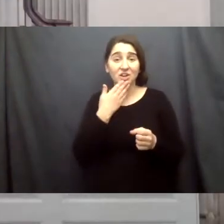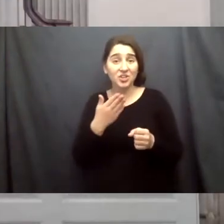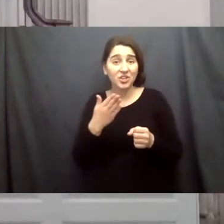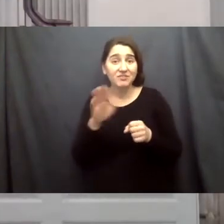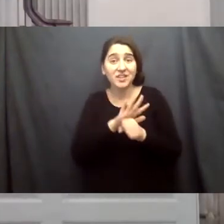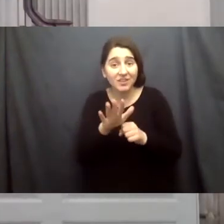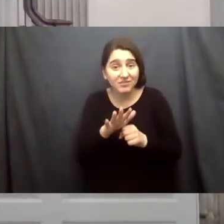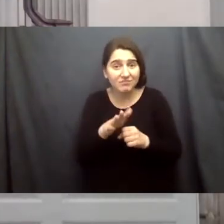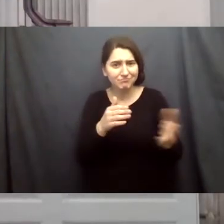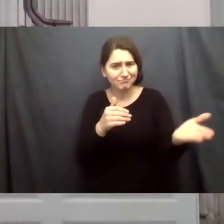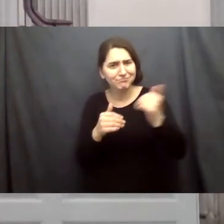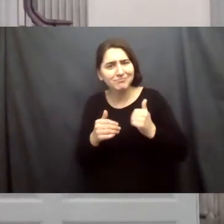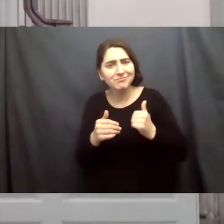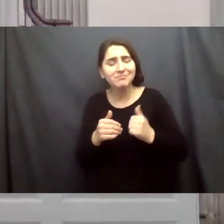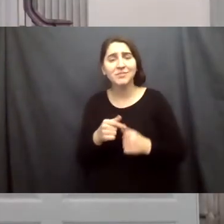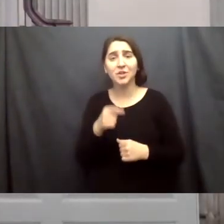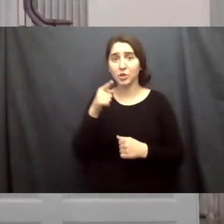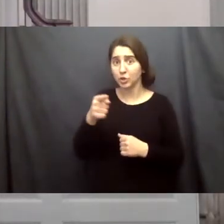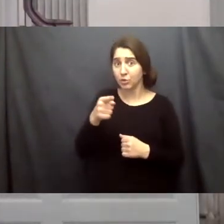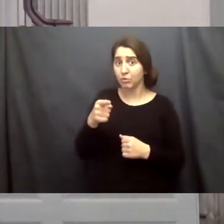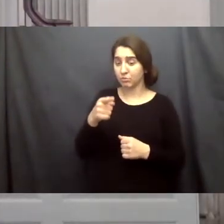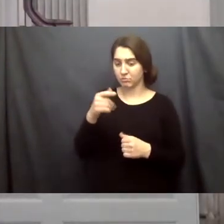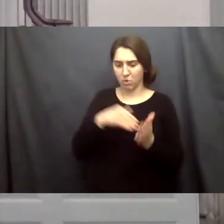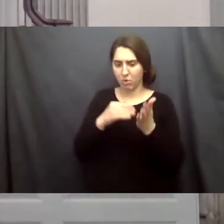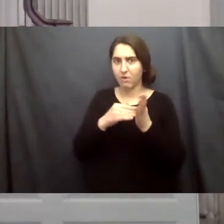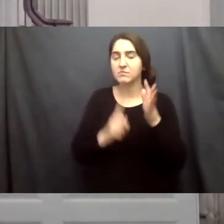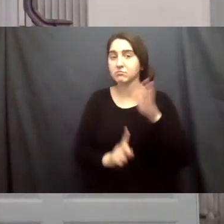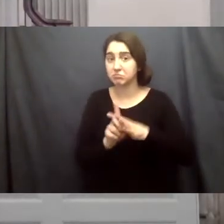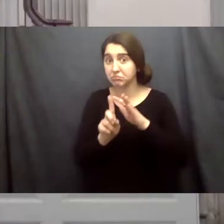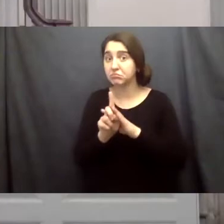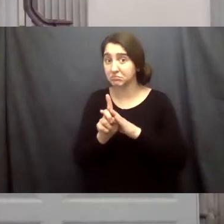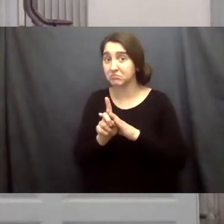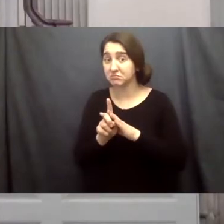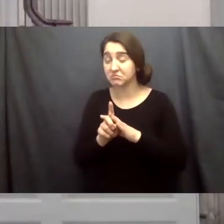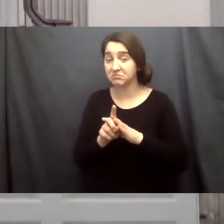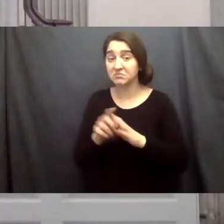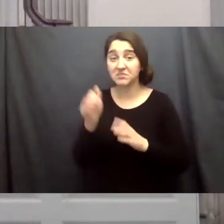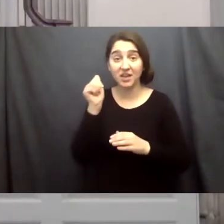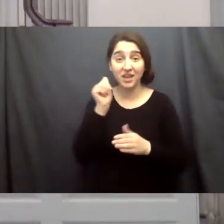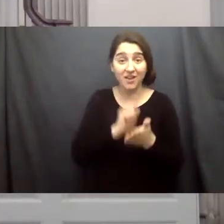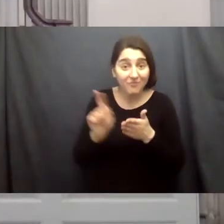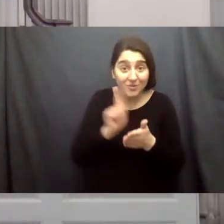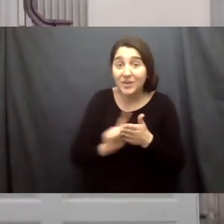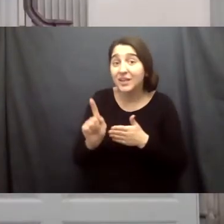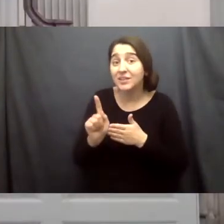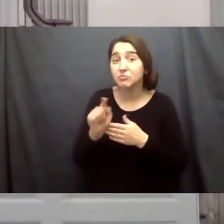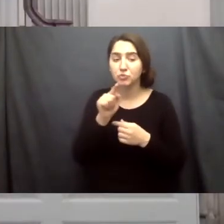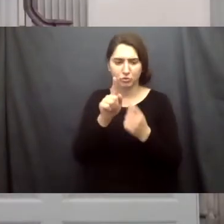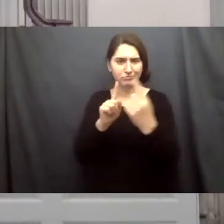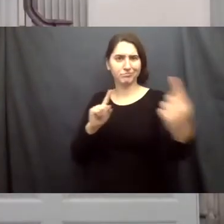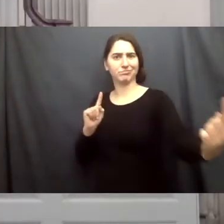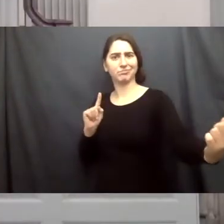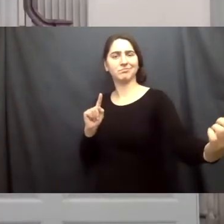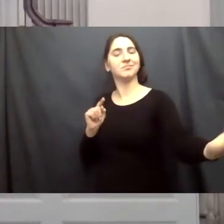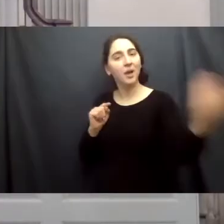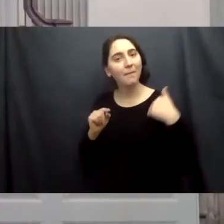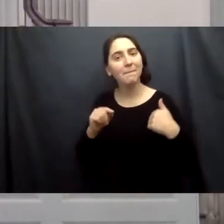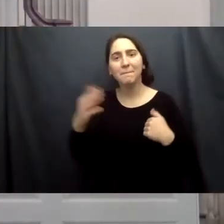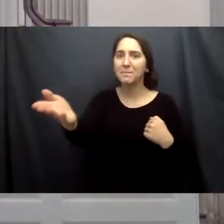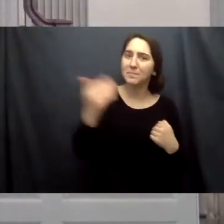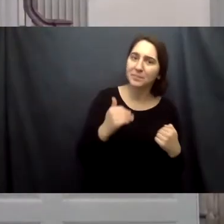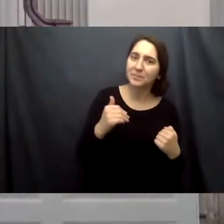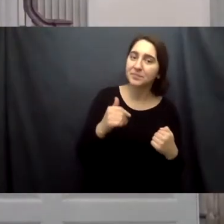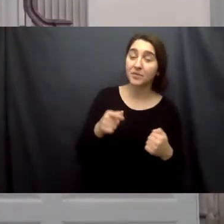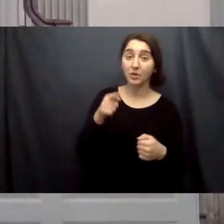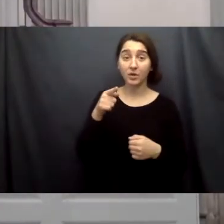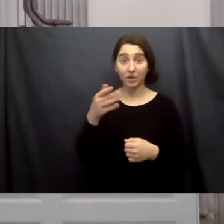unworthy. Come, you who are here often and you who have stayed away.